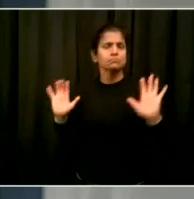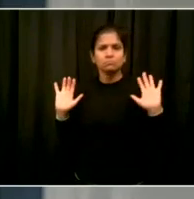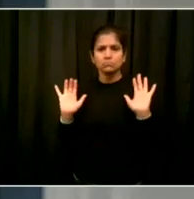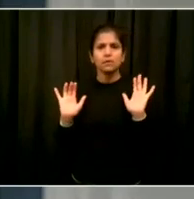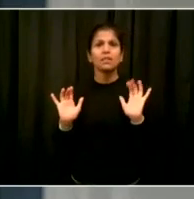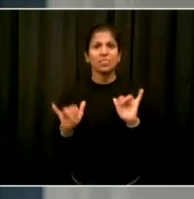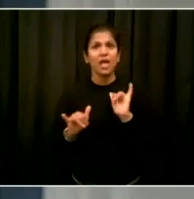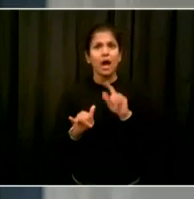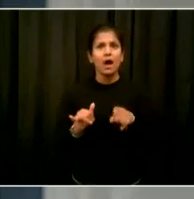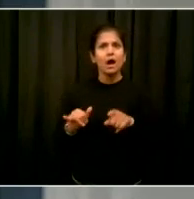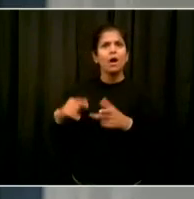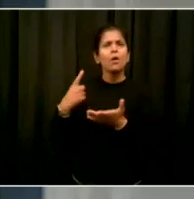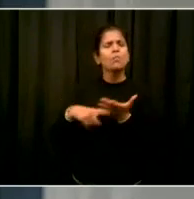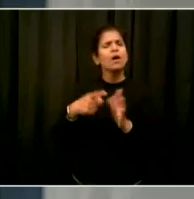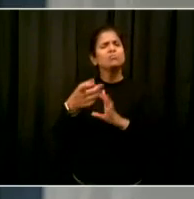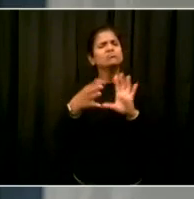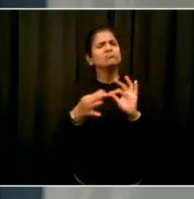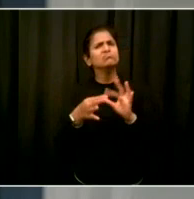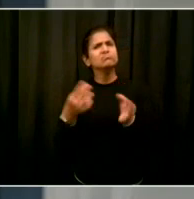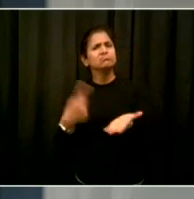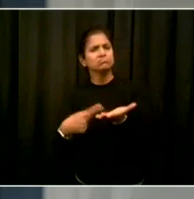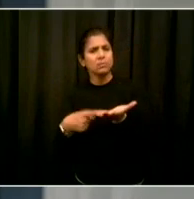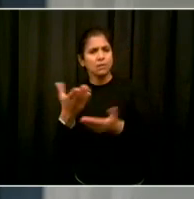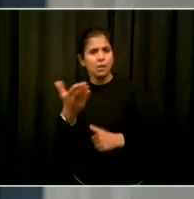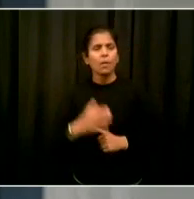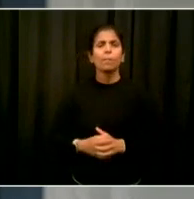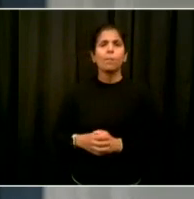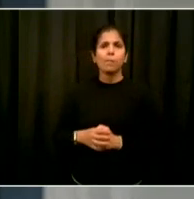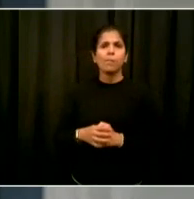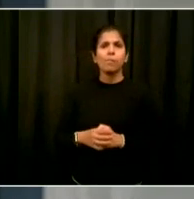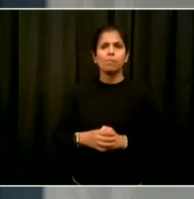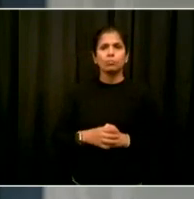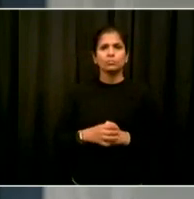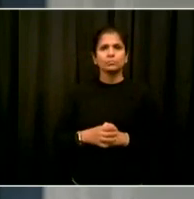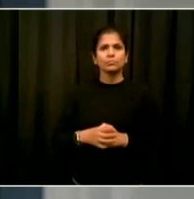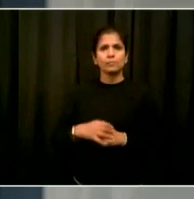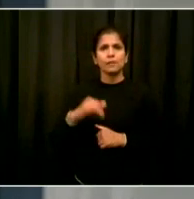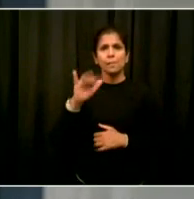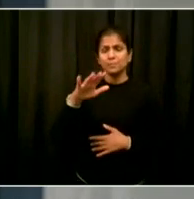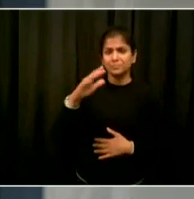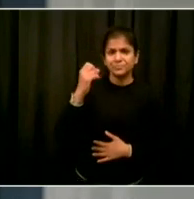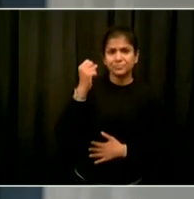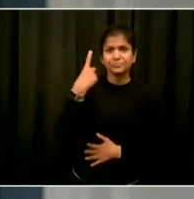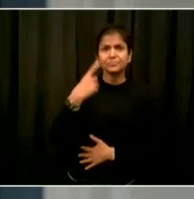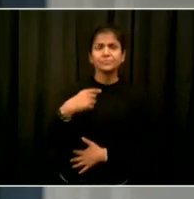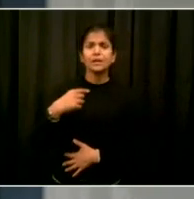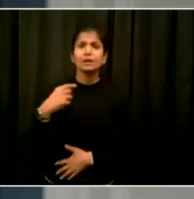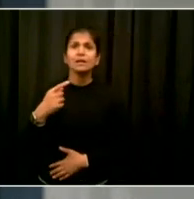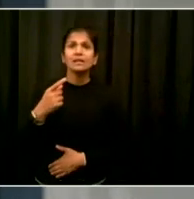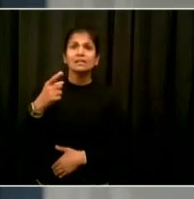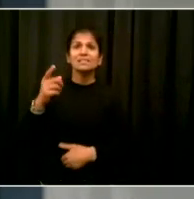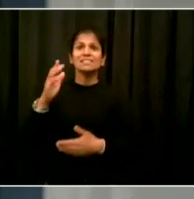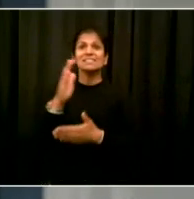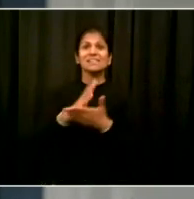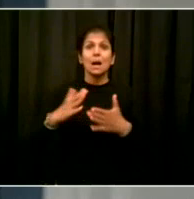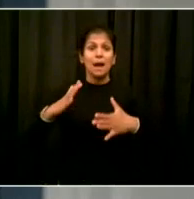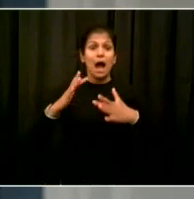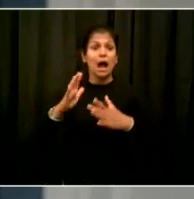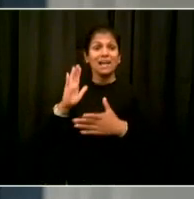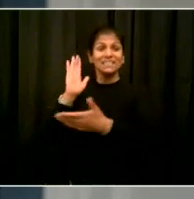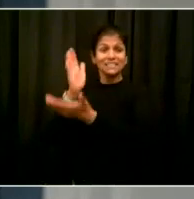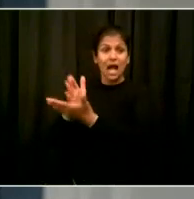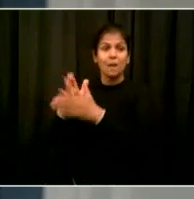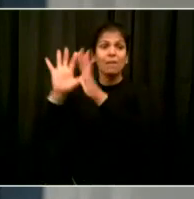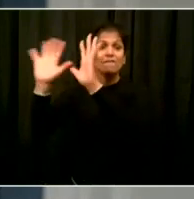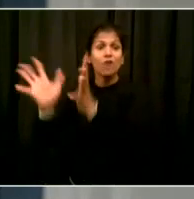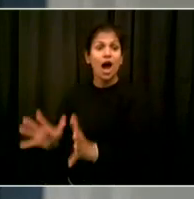numerous times that it was overly abused. So that I don't support. I want to make that perfectly clear. Is it a valuable